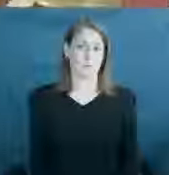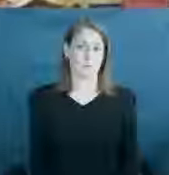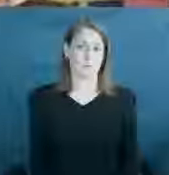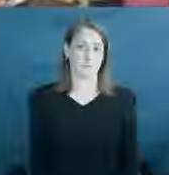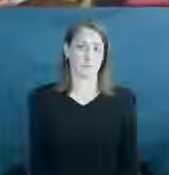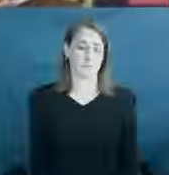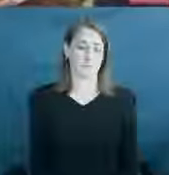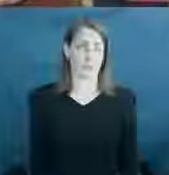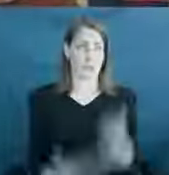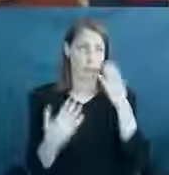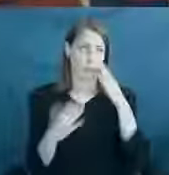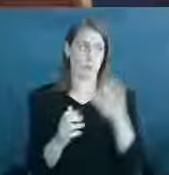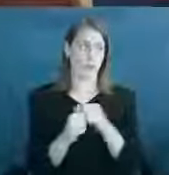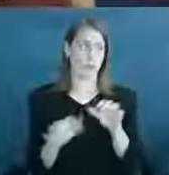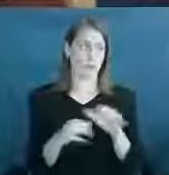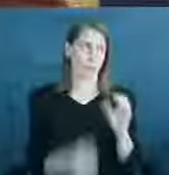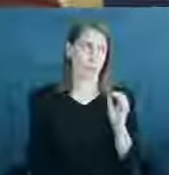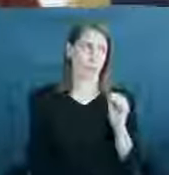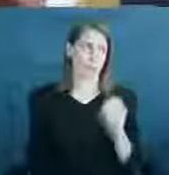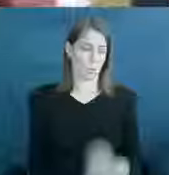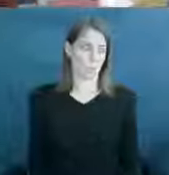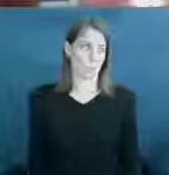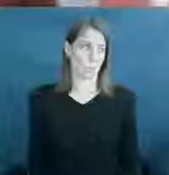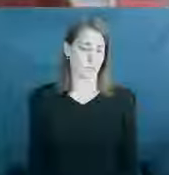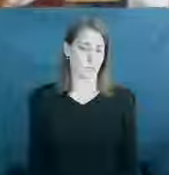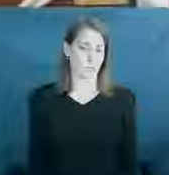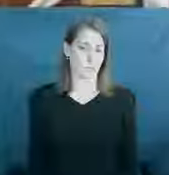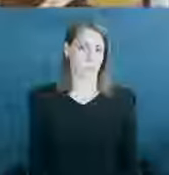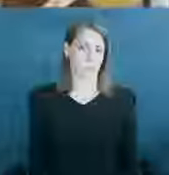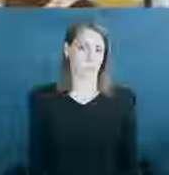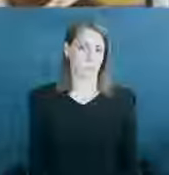it. It's difficult.